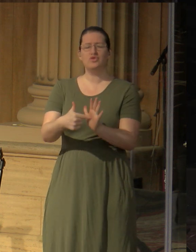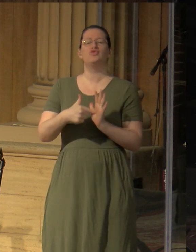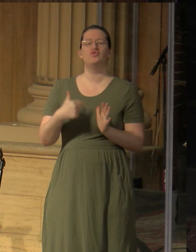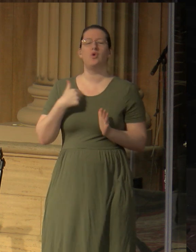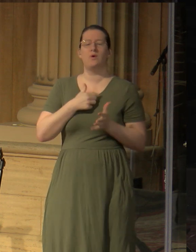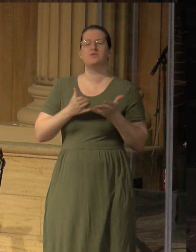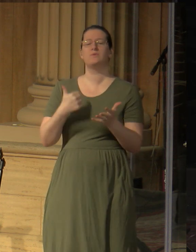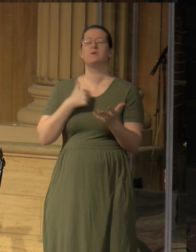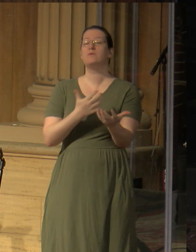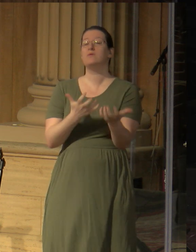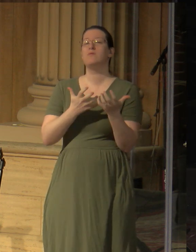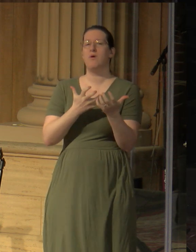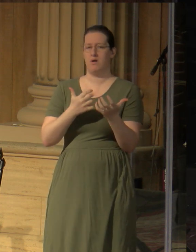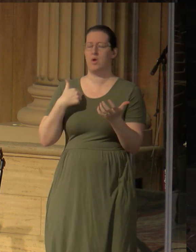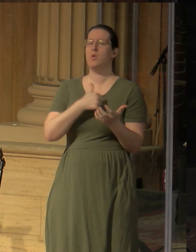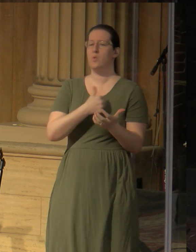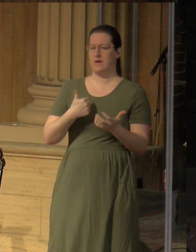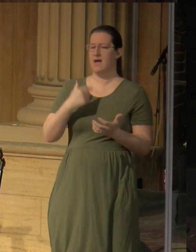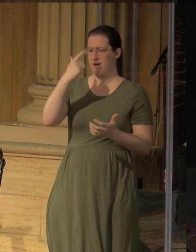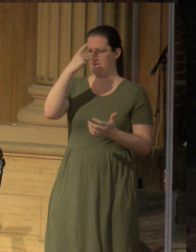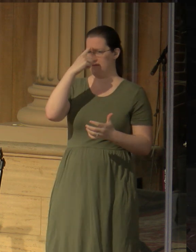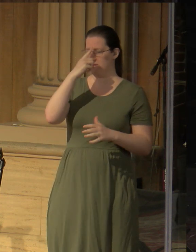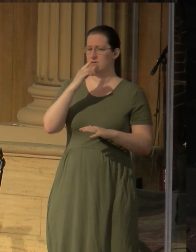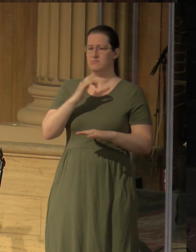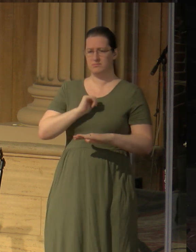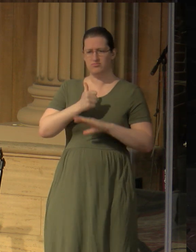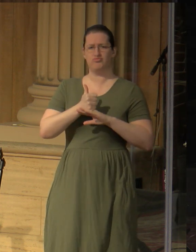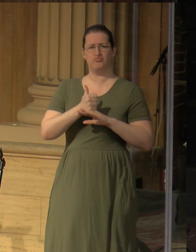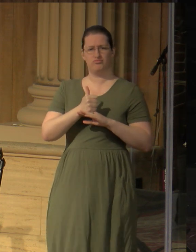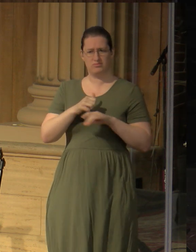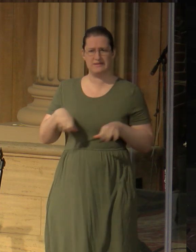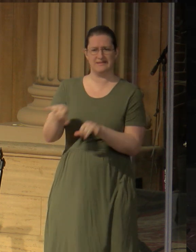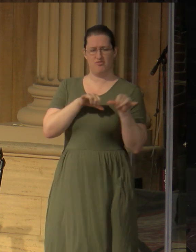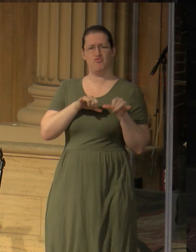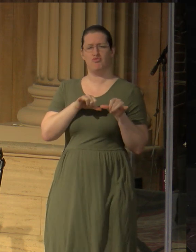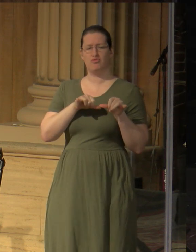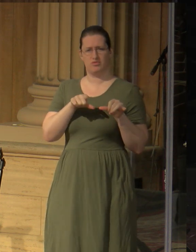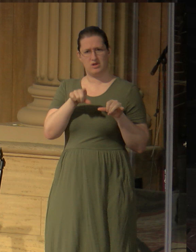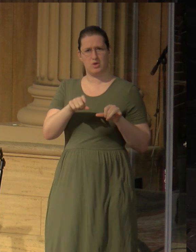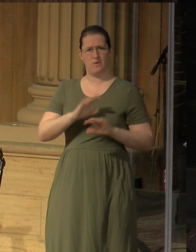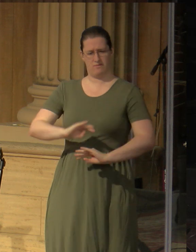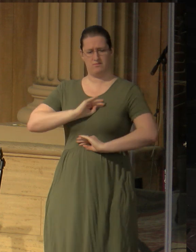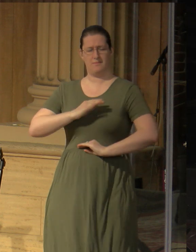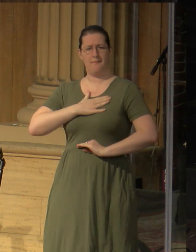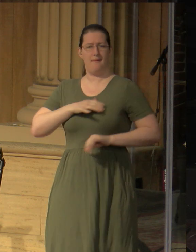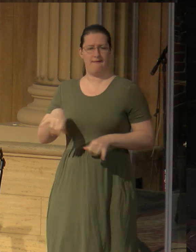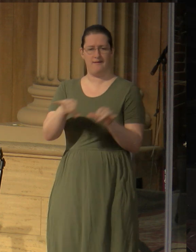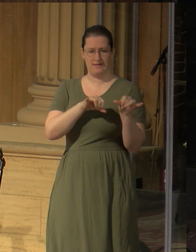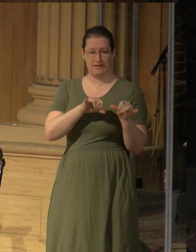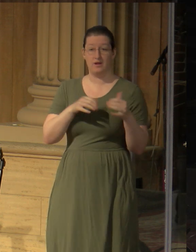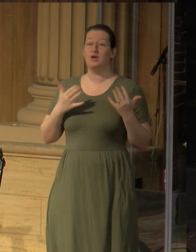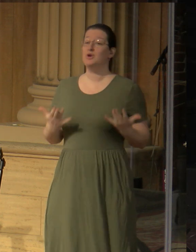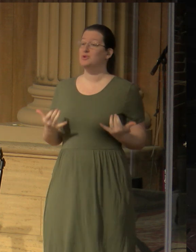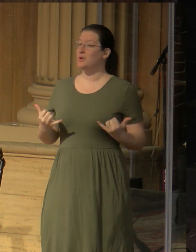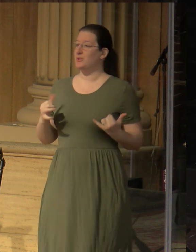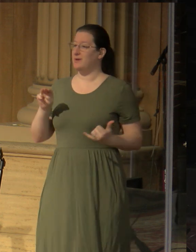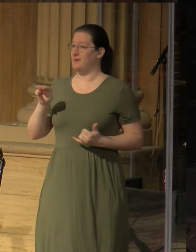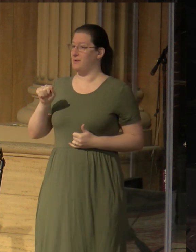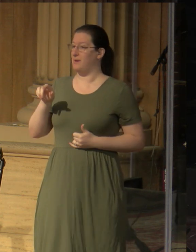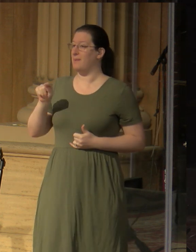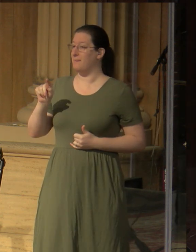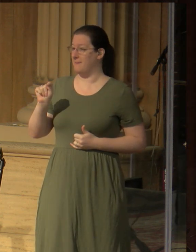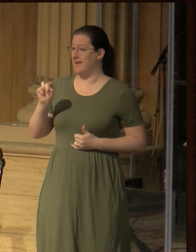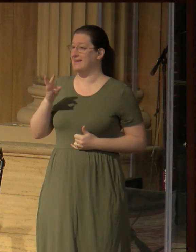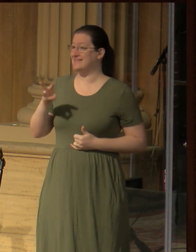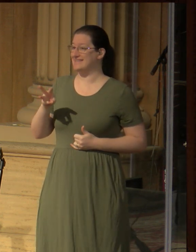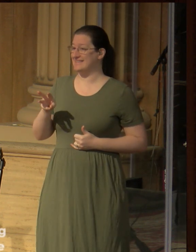idea that they are the standard, and Jesus must meet that standard. So that's where we pick up Matthew 16, starting in verse 5.